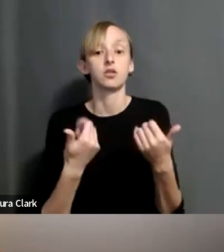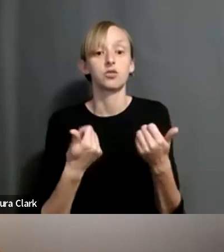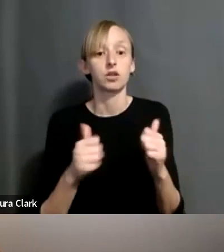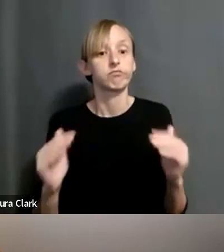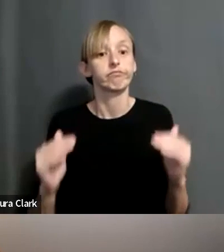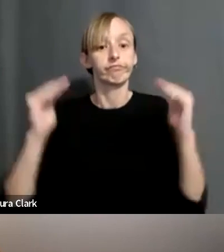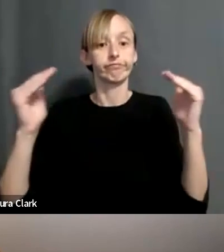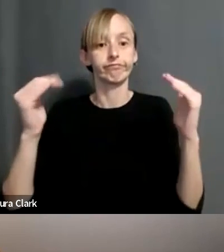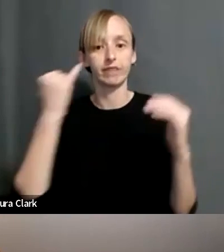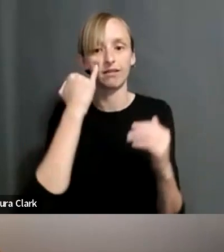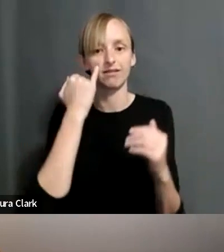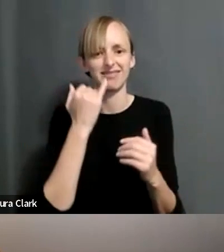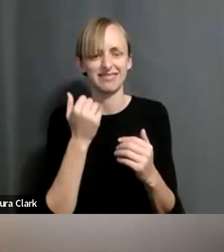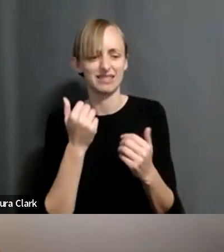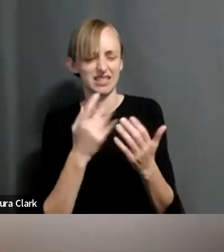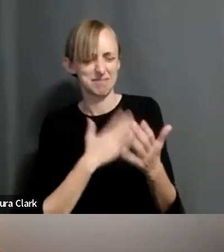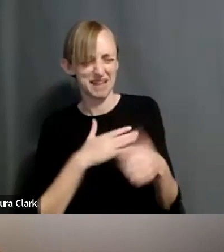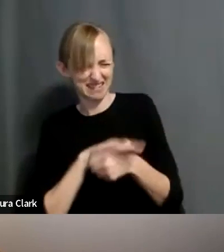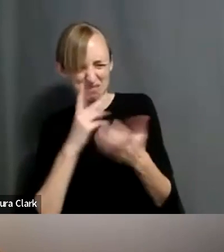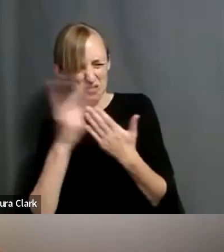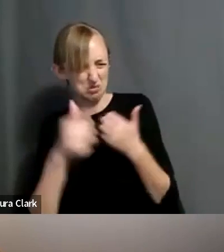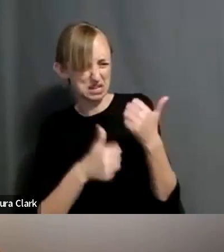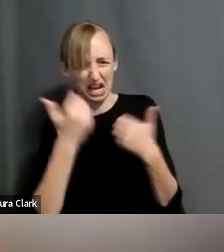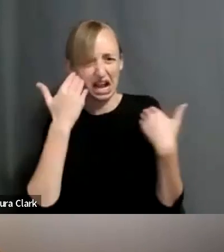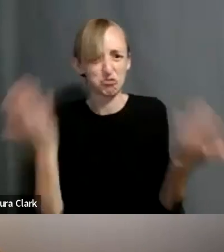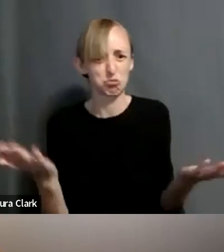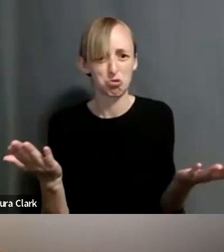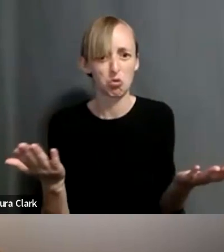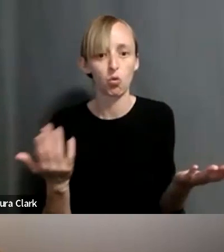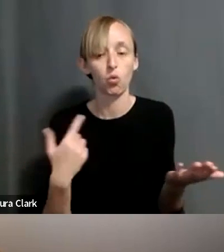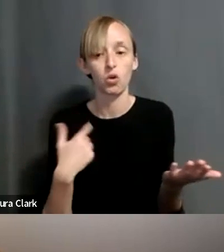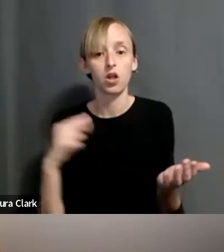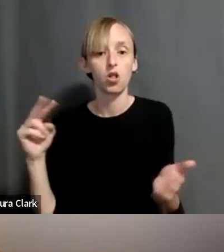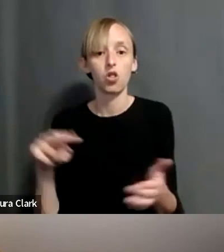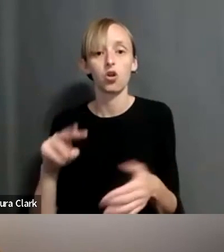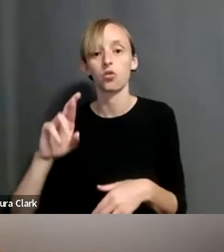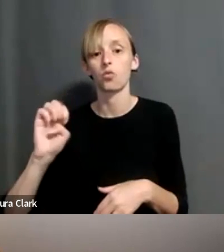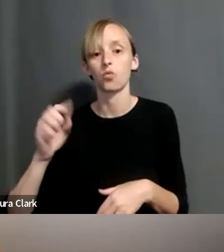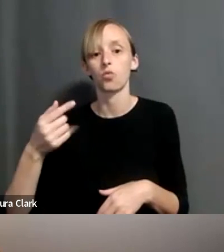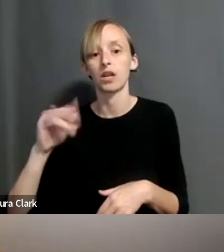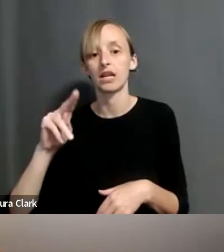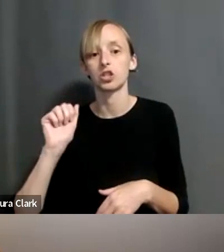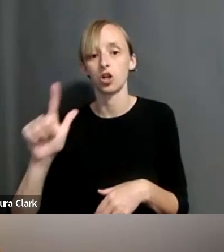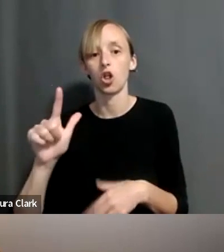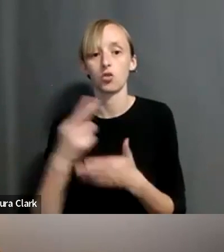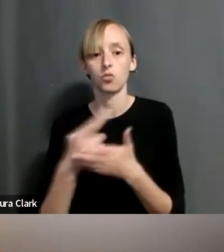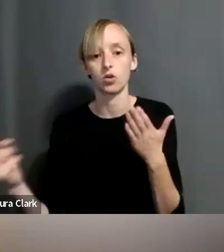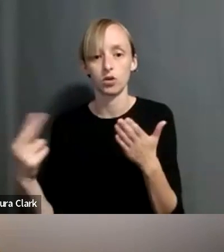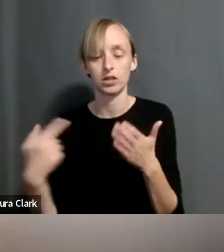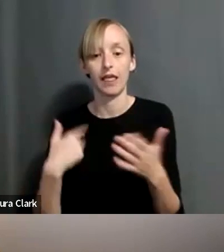not exactly sure what programs are in your areas, is looking at the regional resources, reaching out to them,